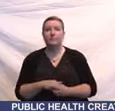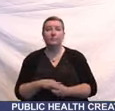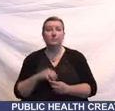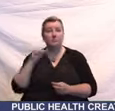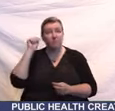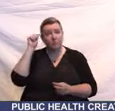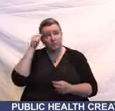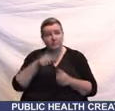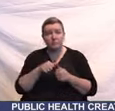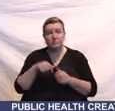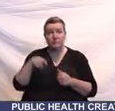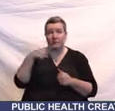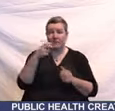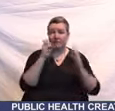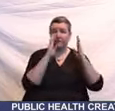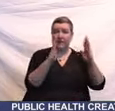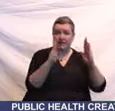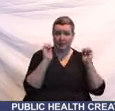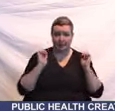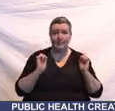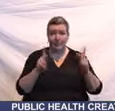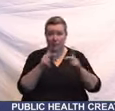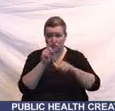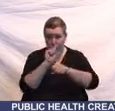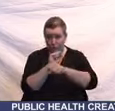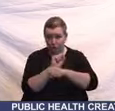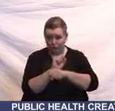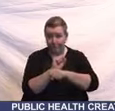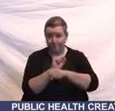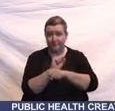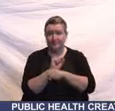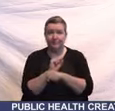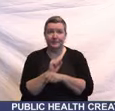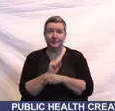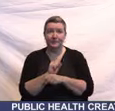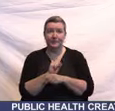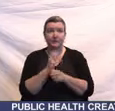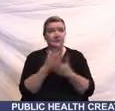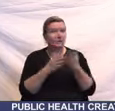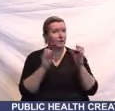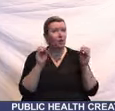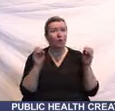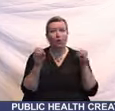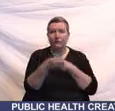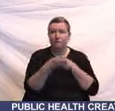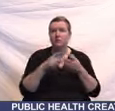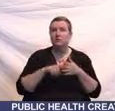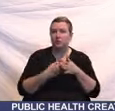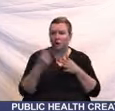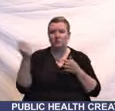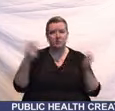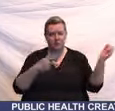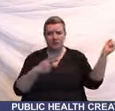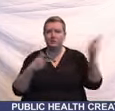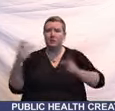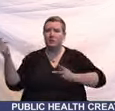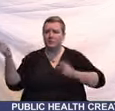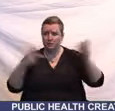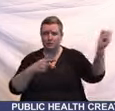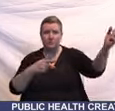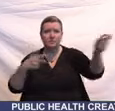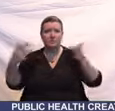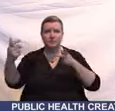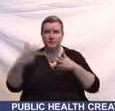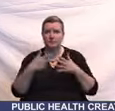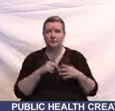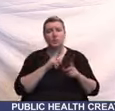work across state government, so some officers are just ramping now up their reporting, and we continue to work with them